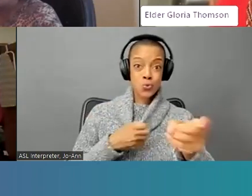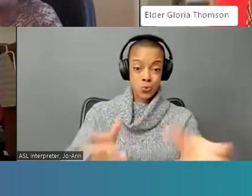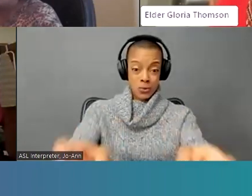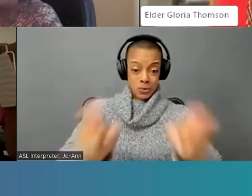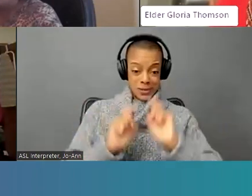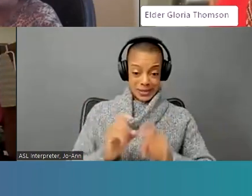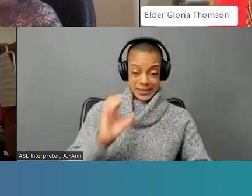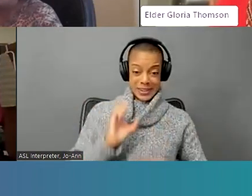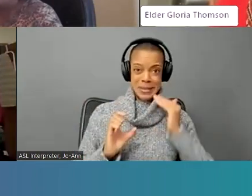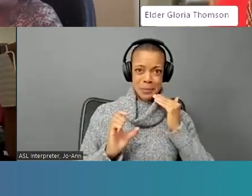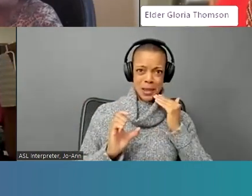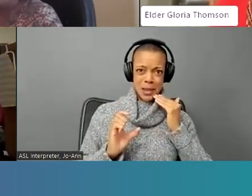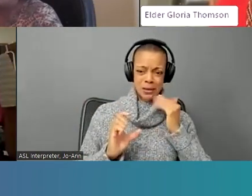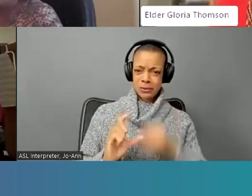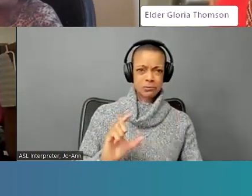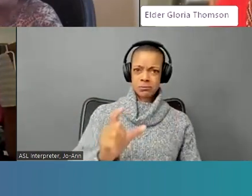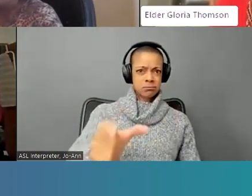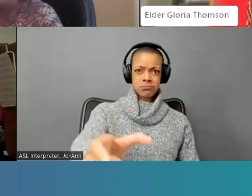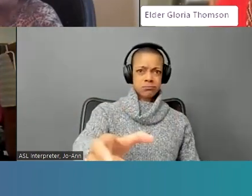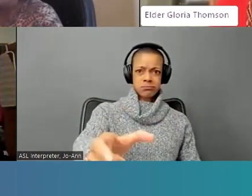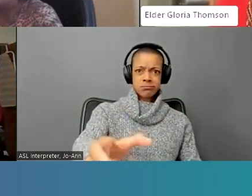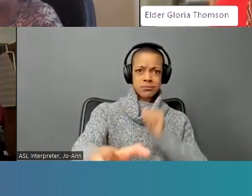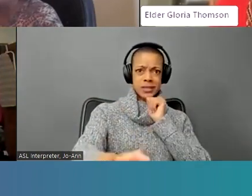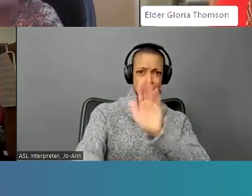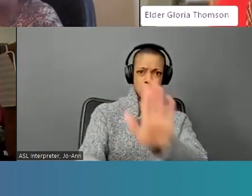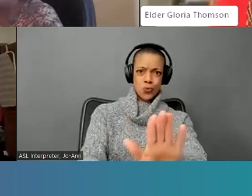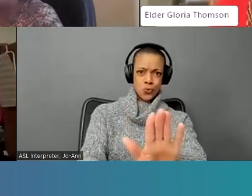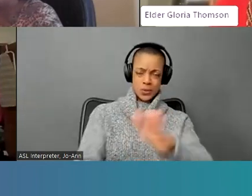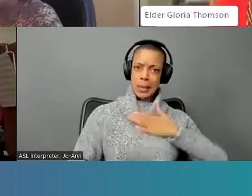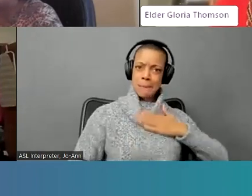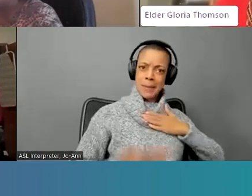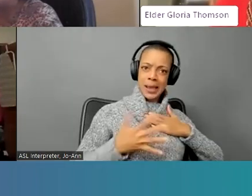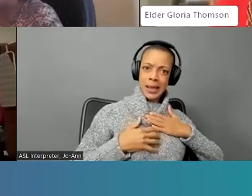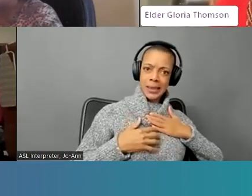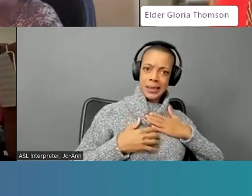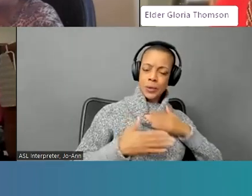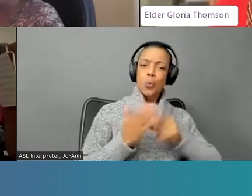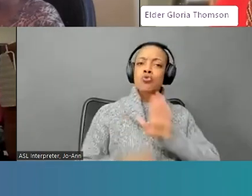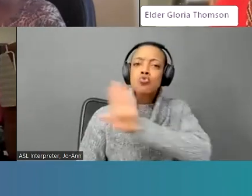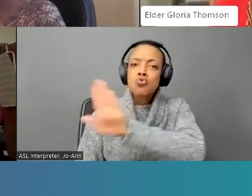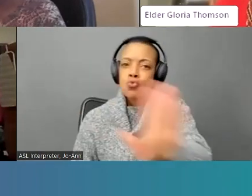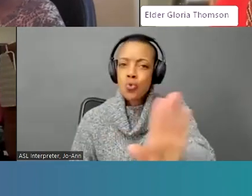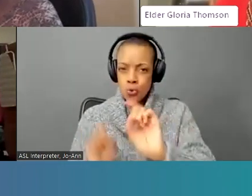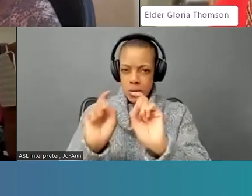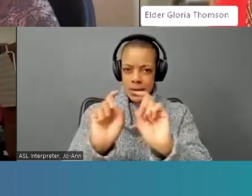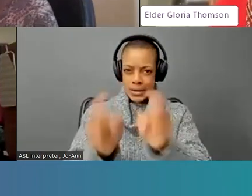offer our sacred gift to ourselves, you know, to us. So